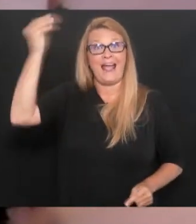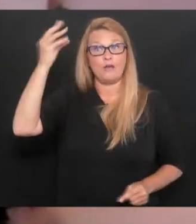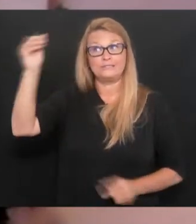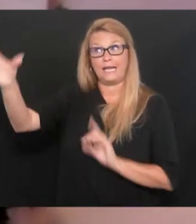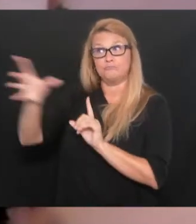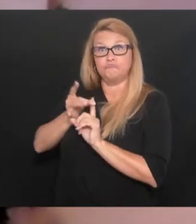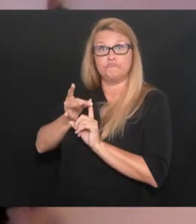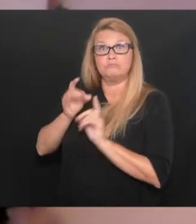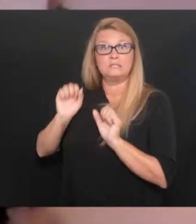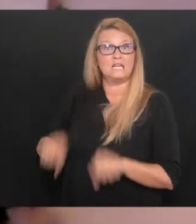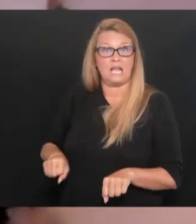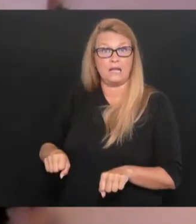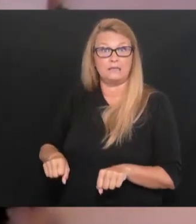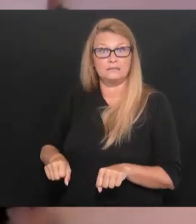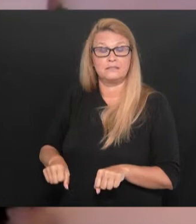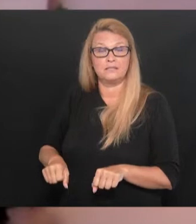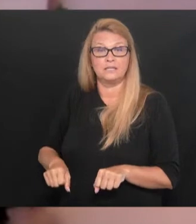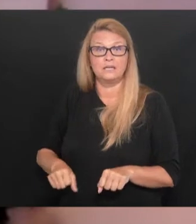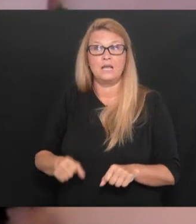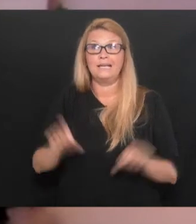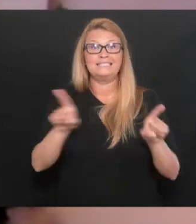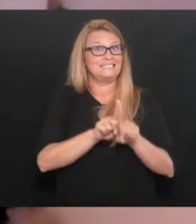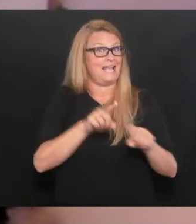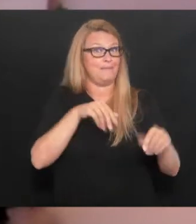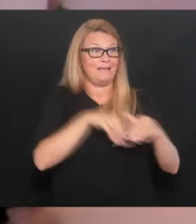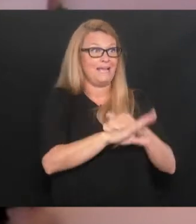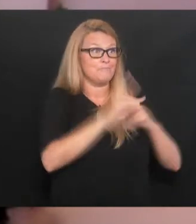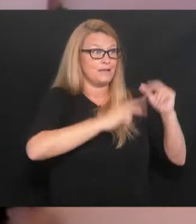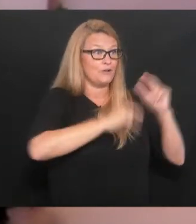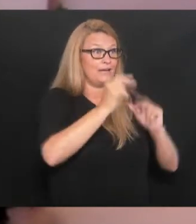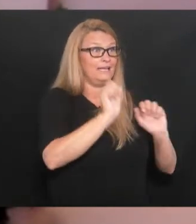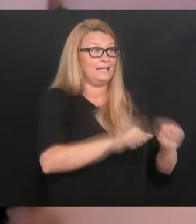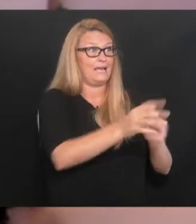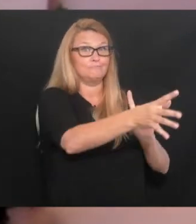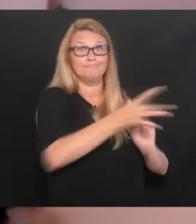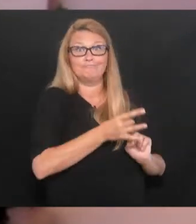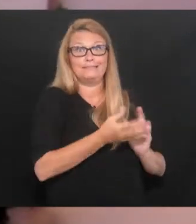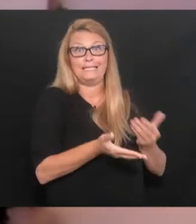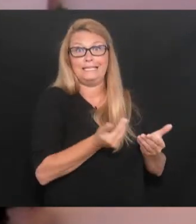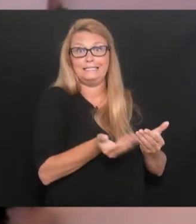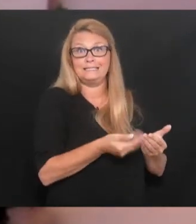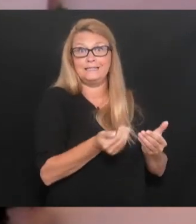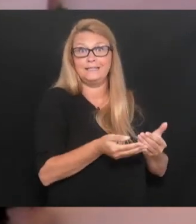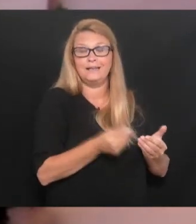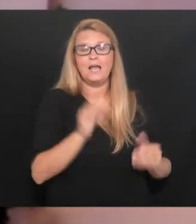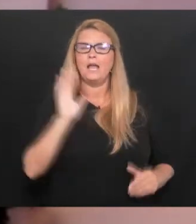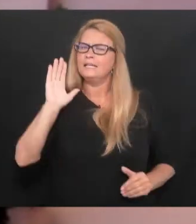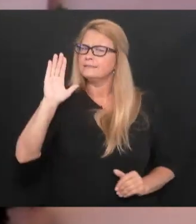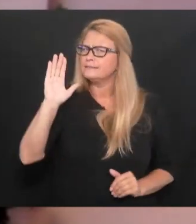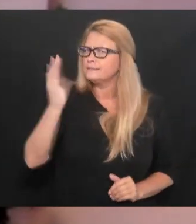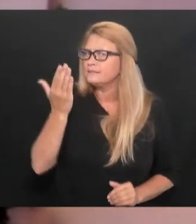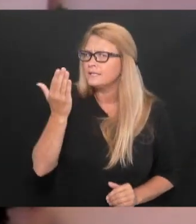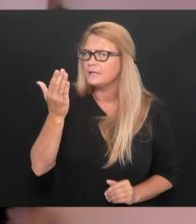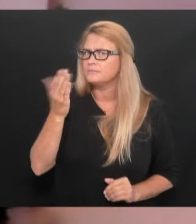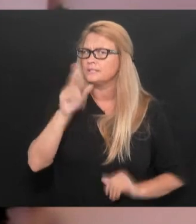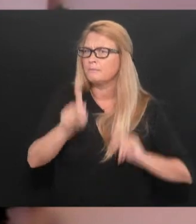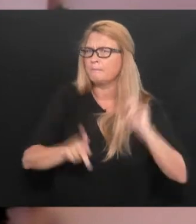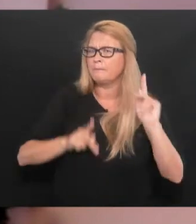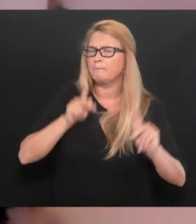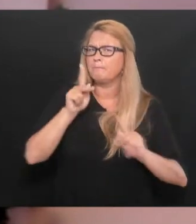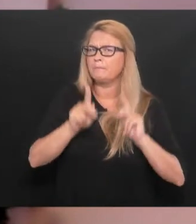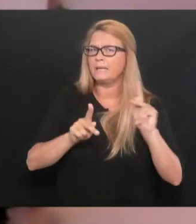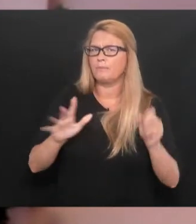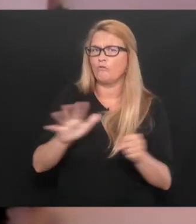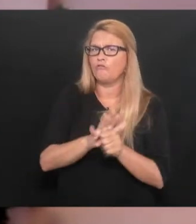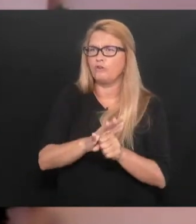opposed to what we said before, inside. It does appear that people that are